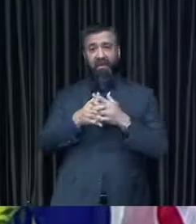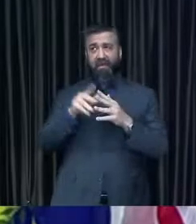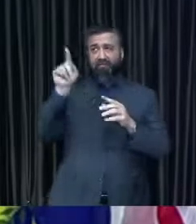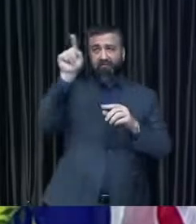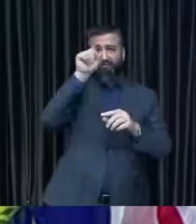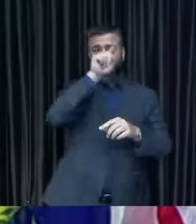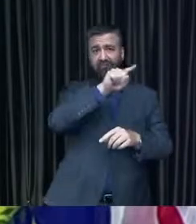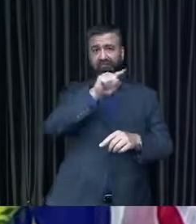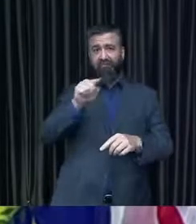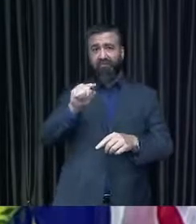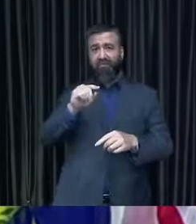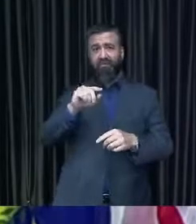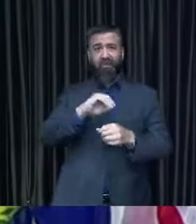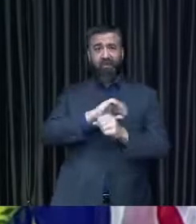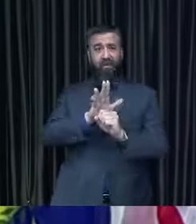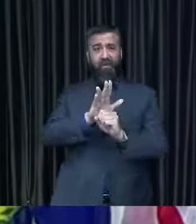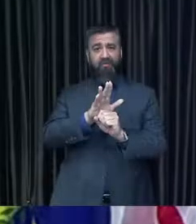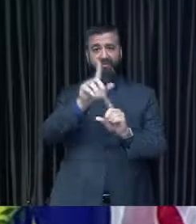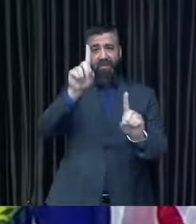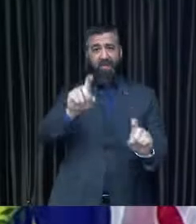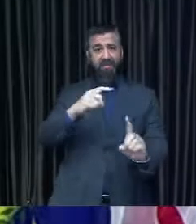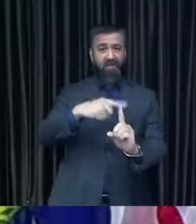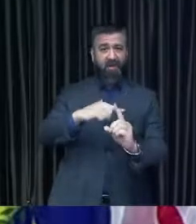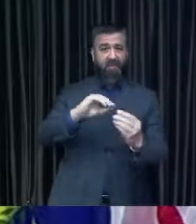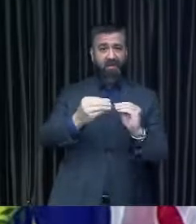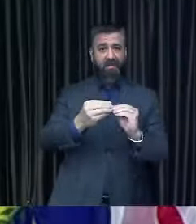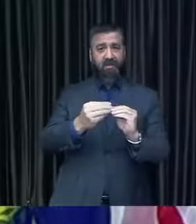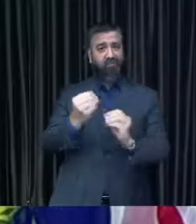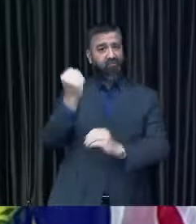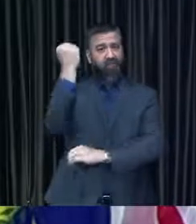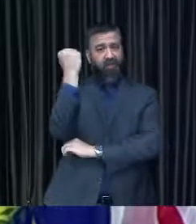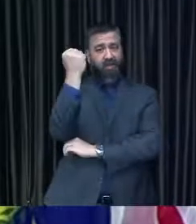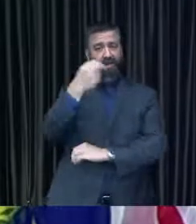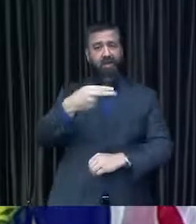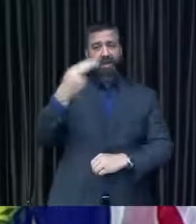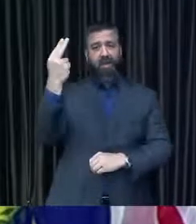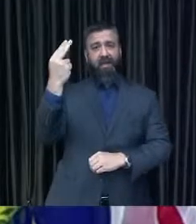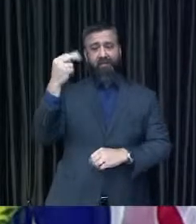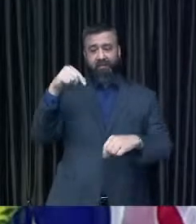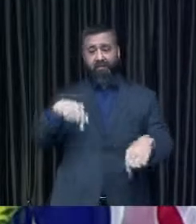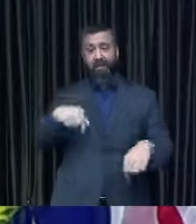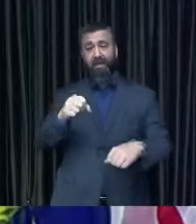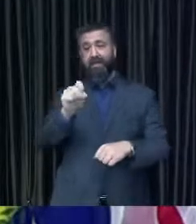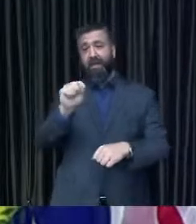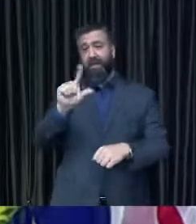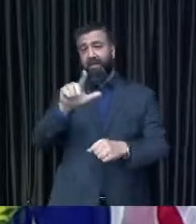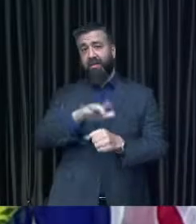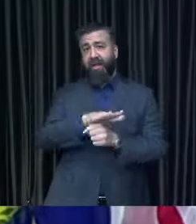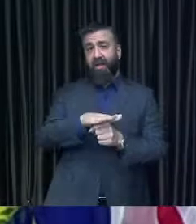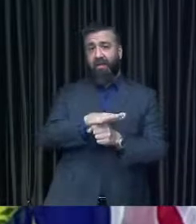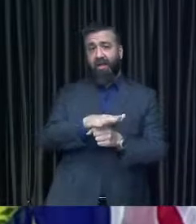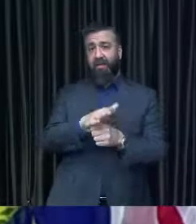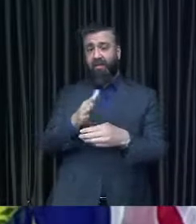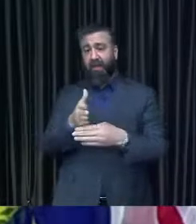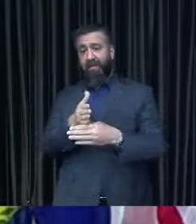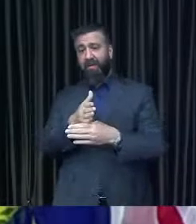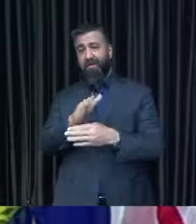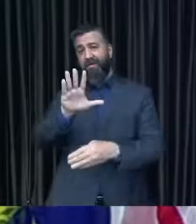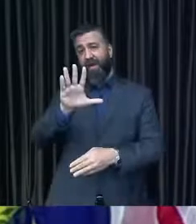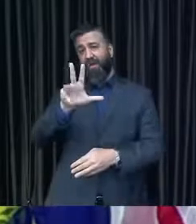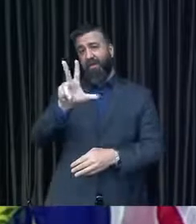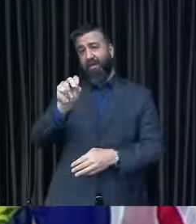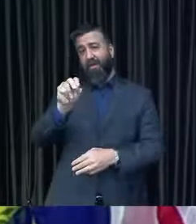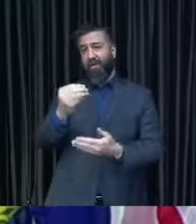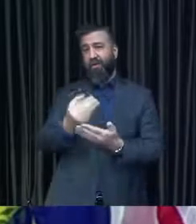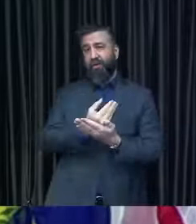high. In St. Louis County, we're averaging 530 new cases per day. While not at near record levels, the